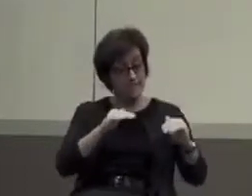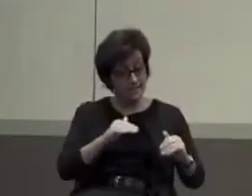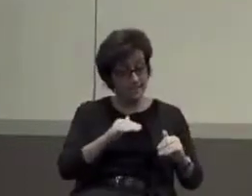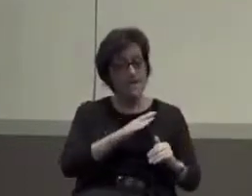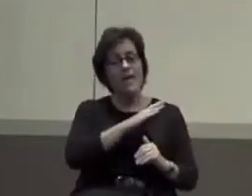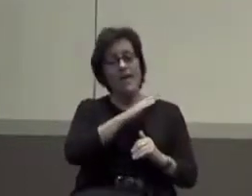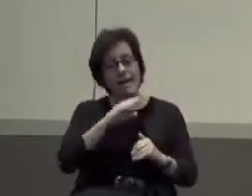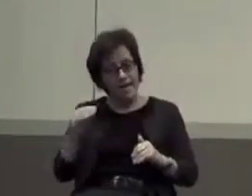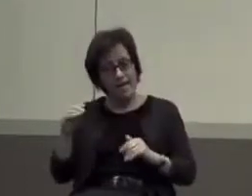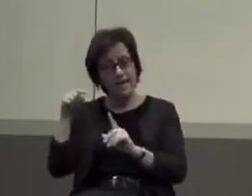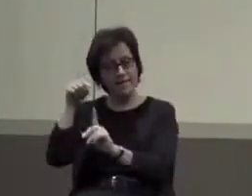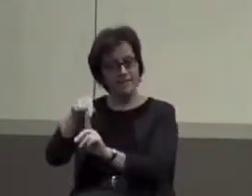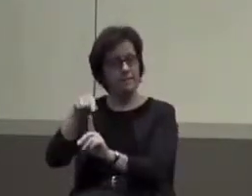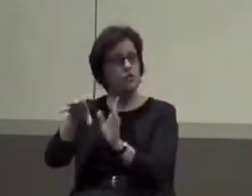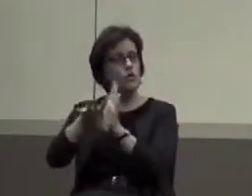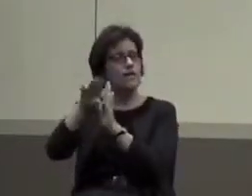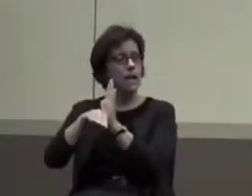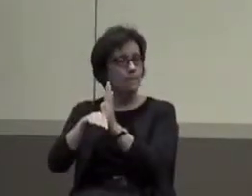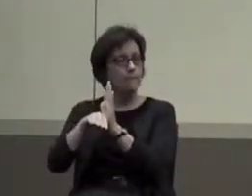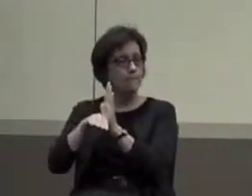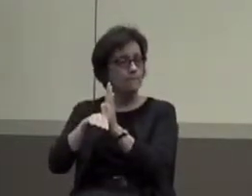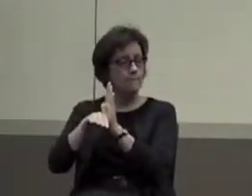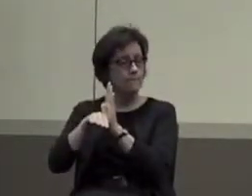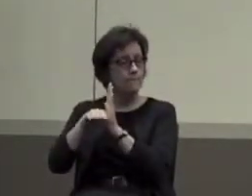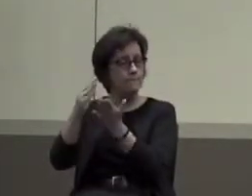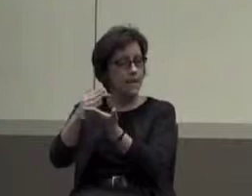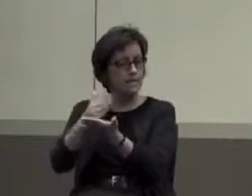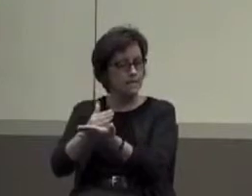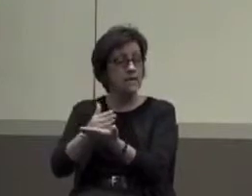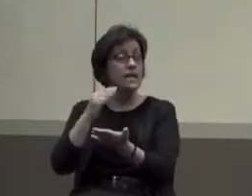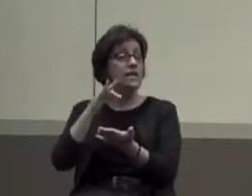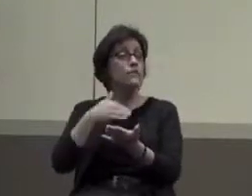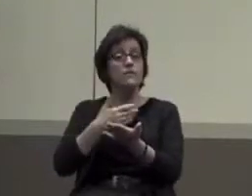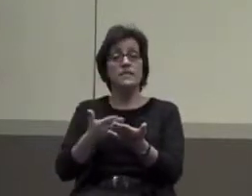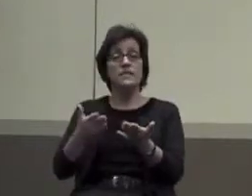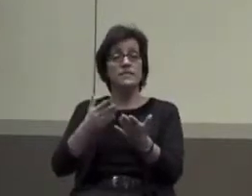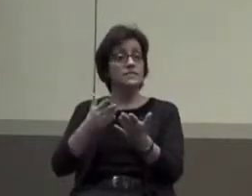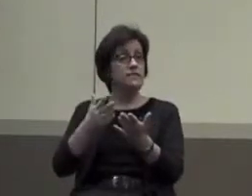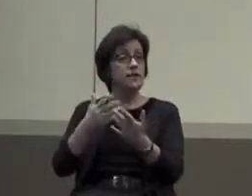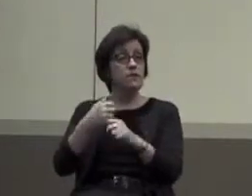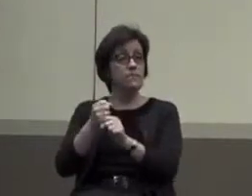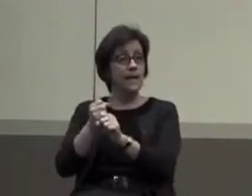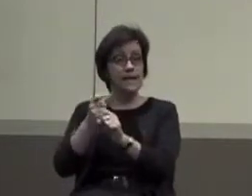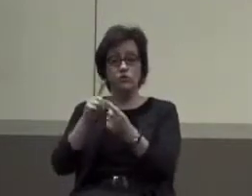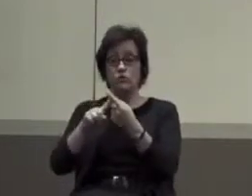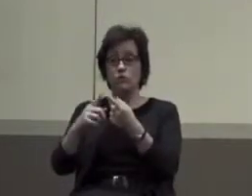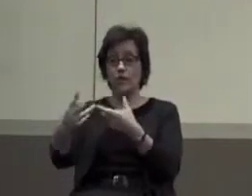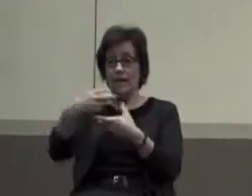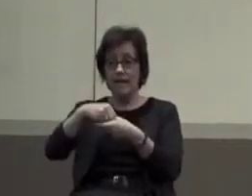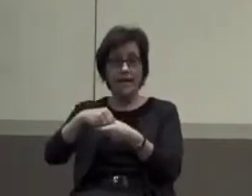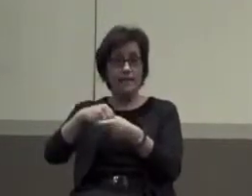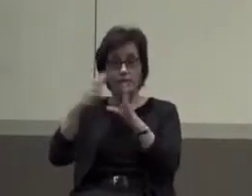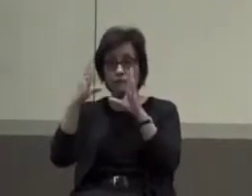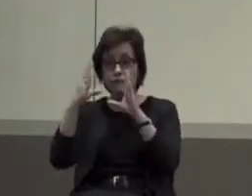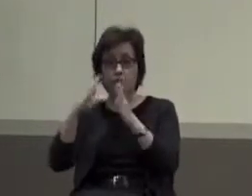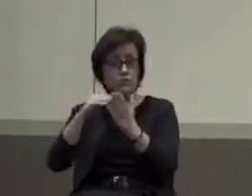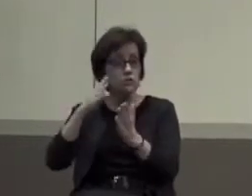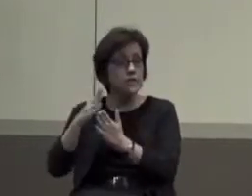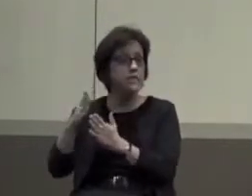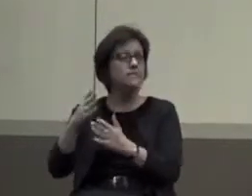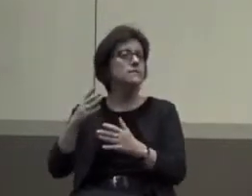the curriculum. If you have things that are designed to engage students, then they'll be less likely